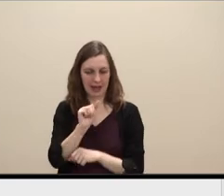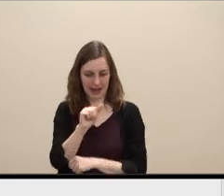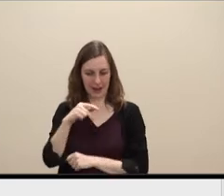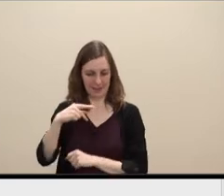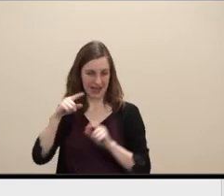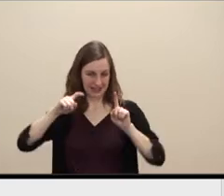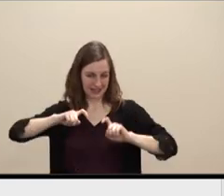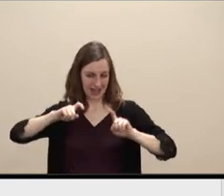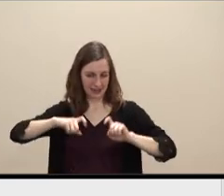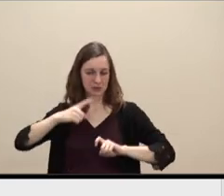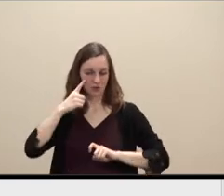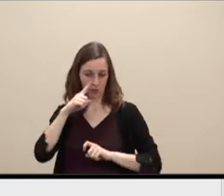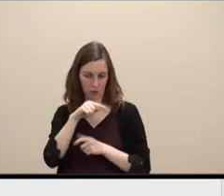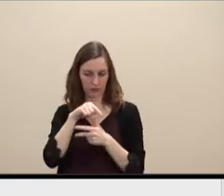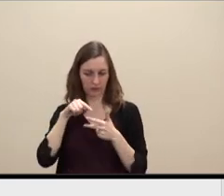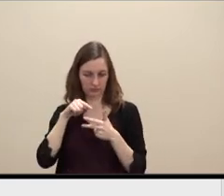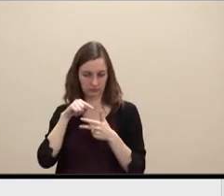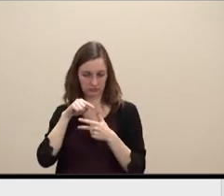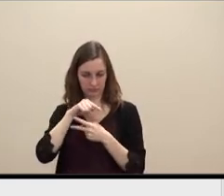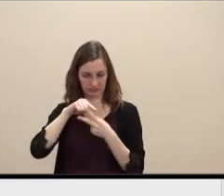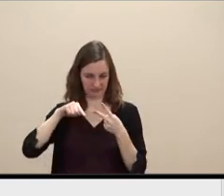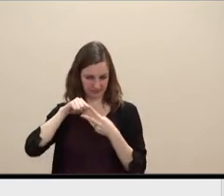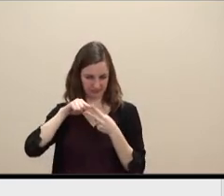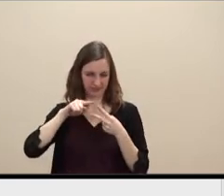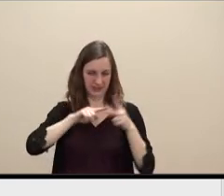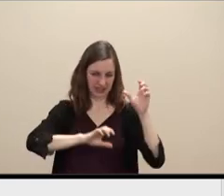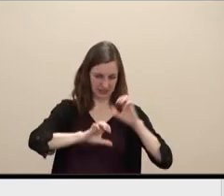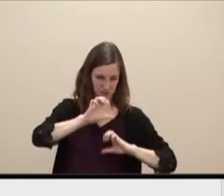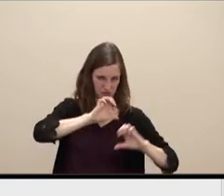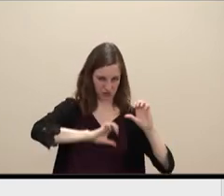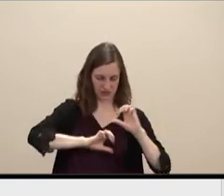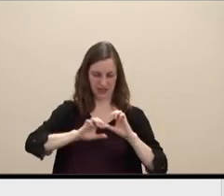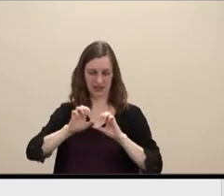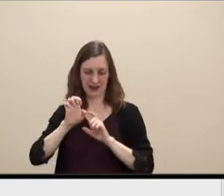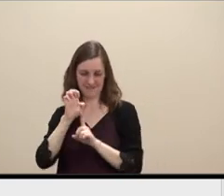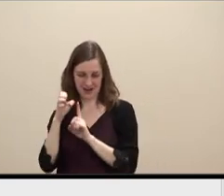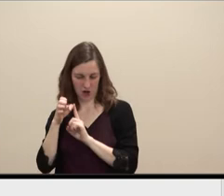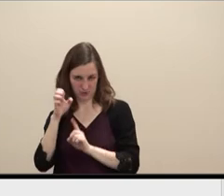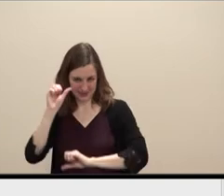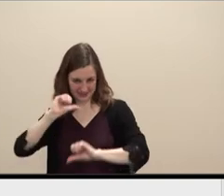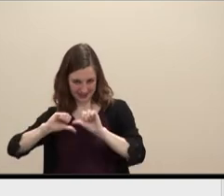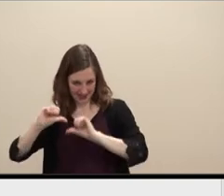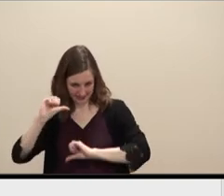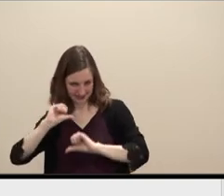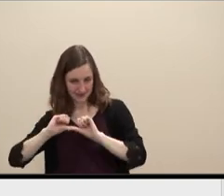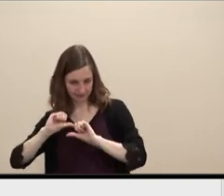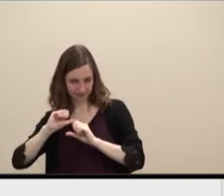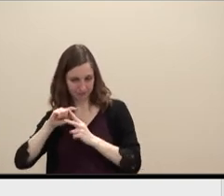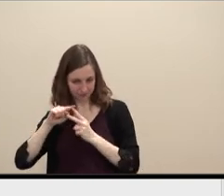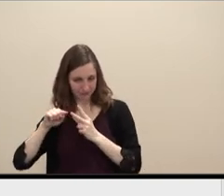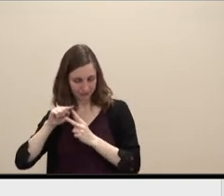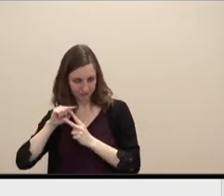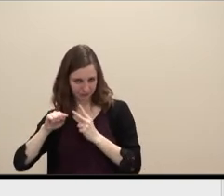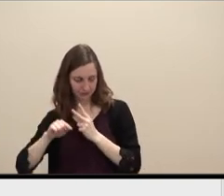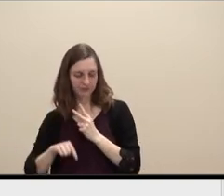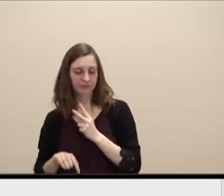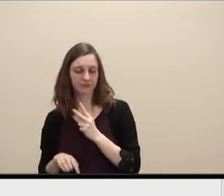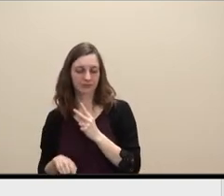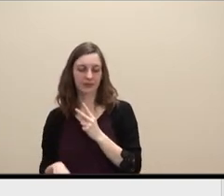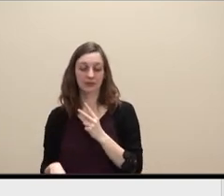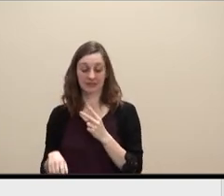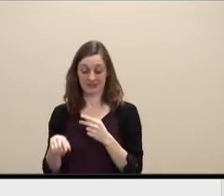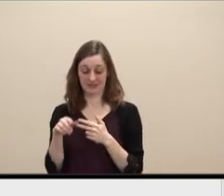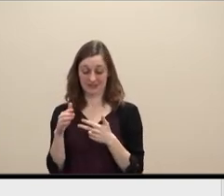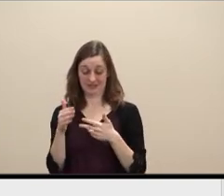focus on the AP assessments. And we'll have those in chemistry and environmental science. And then